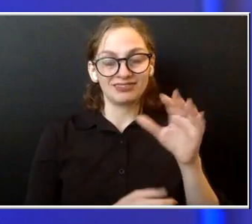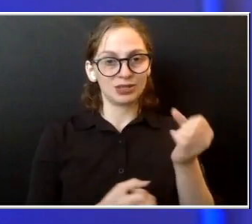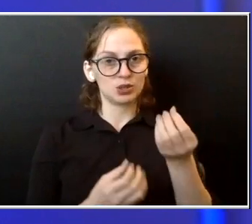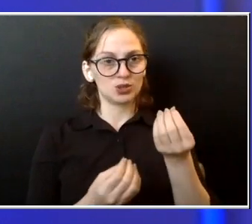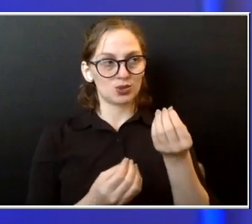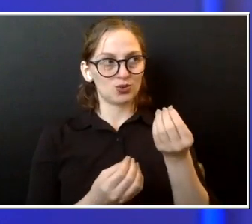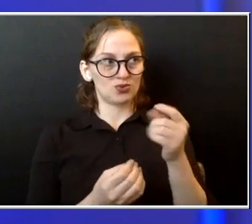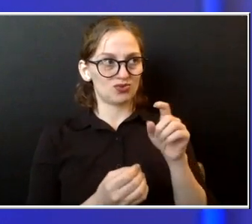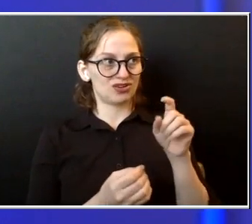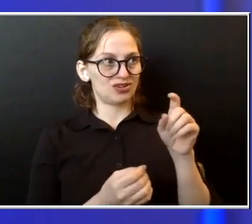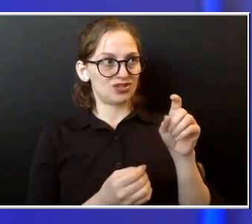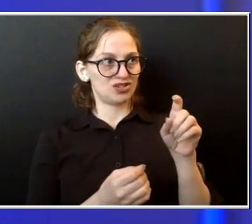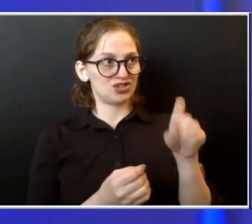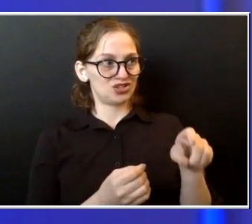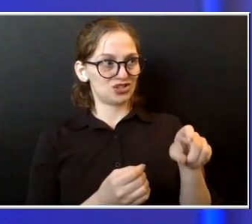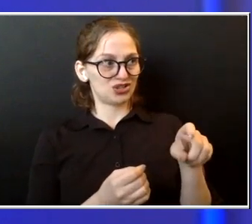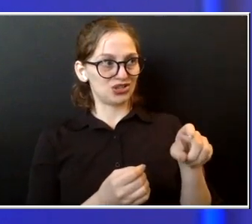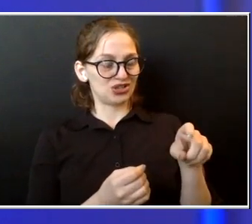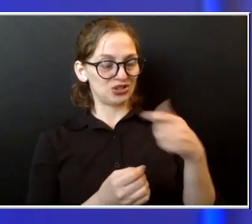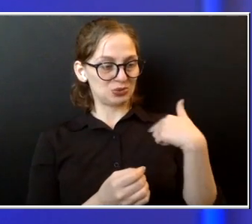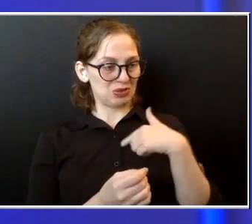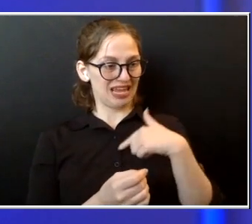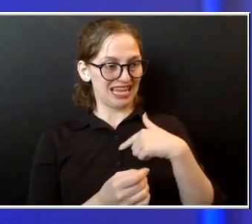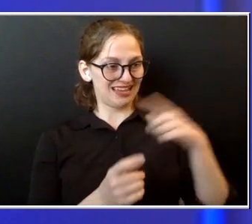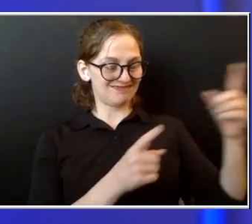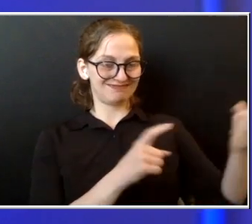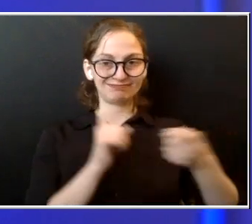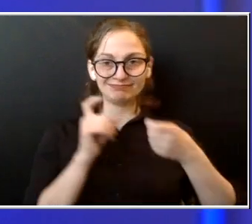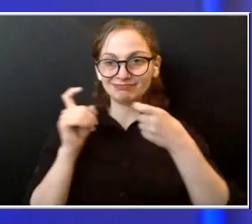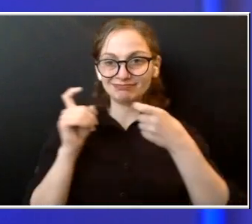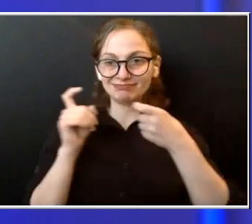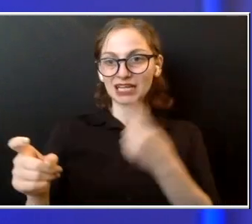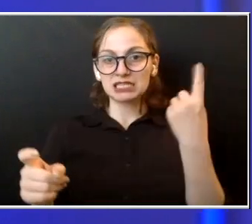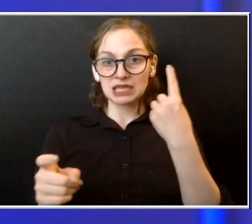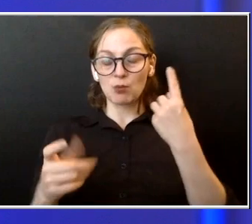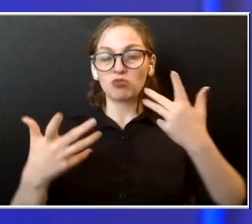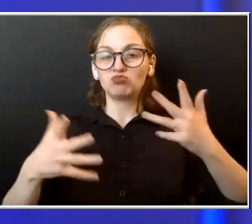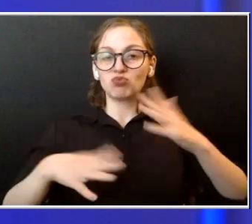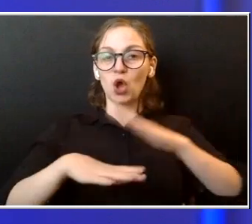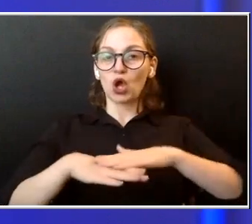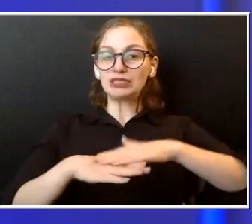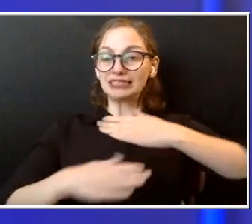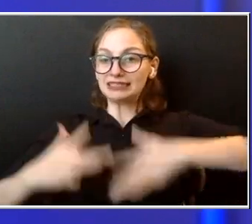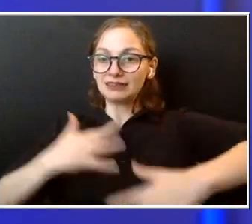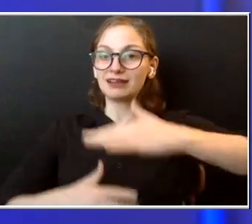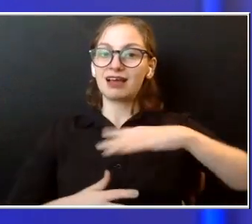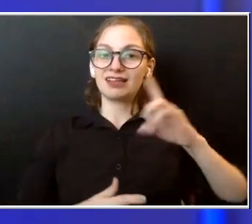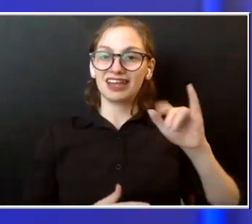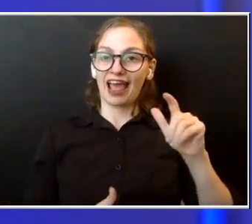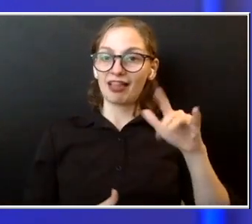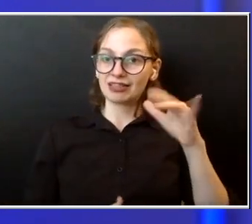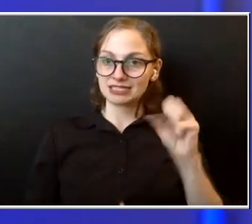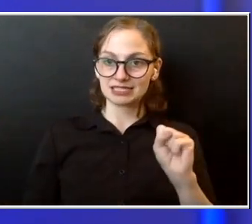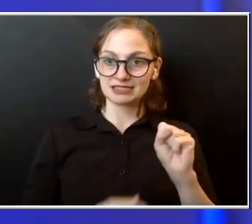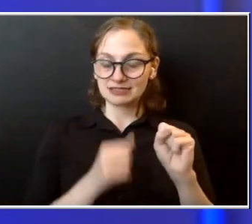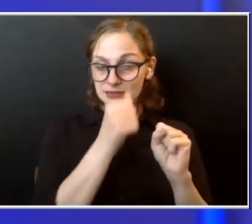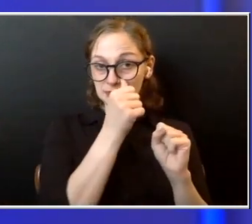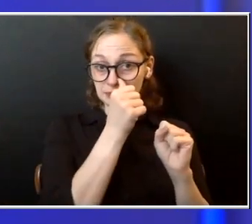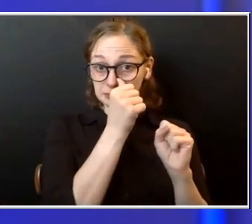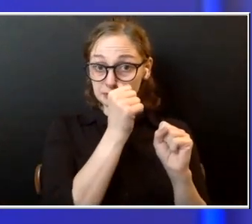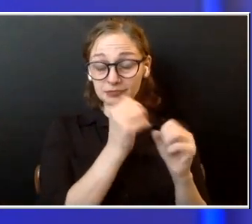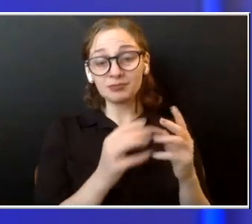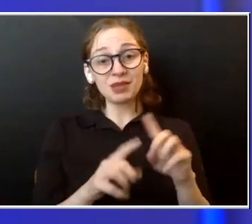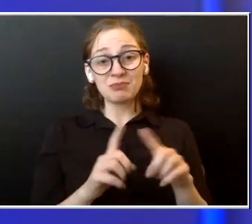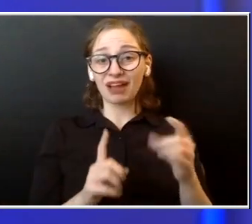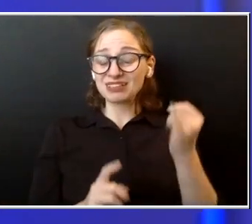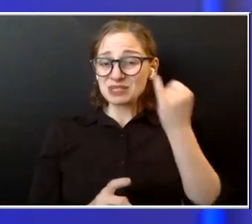on dialysis? But the risk of that are pretty significant if things go poorly, and they may have a bad operation,